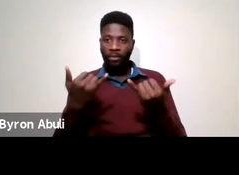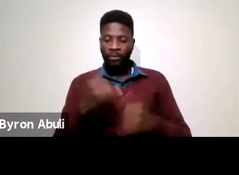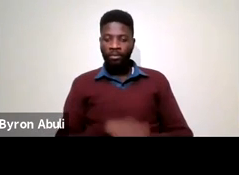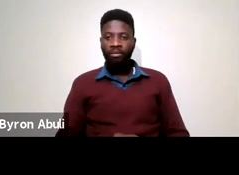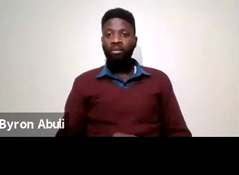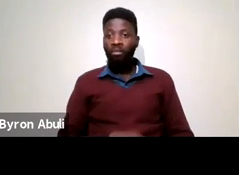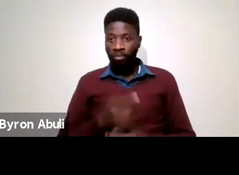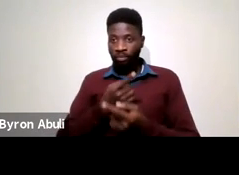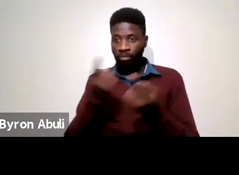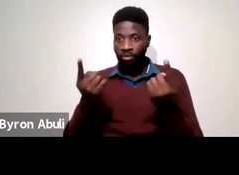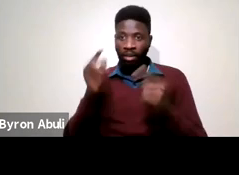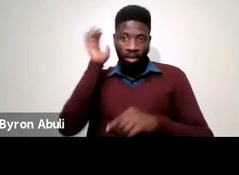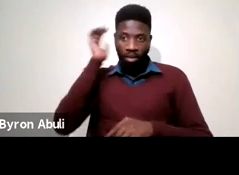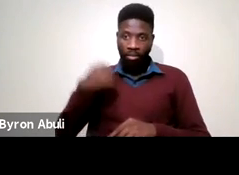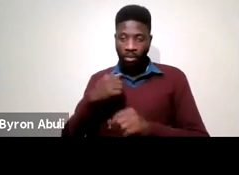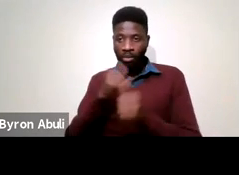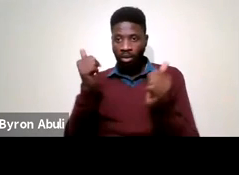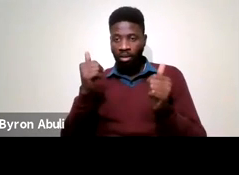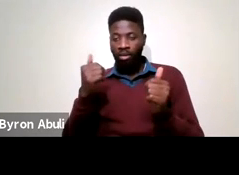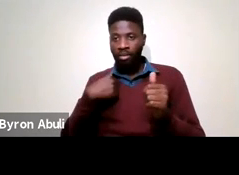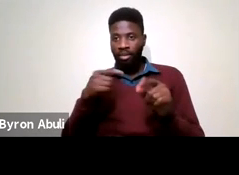Can you hear me? Because I'm unmuted.